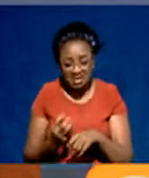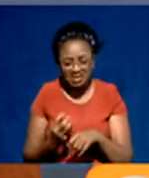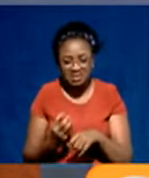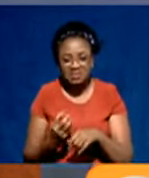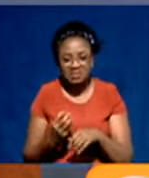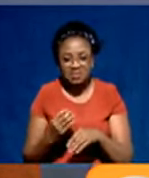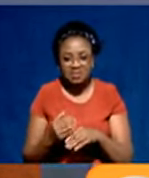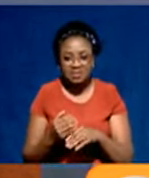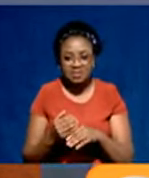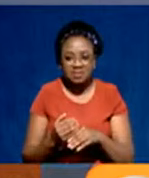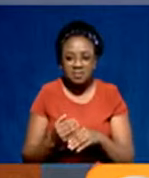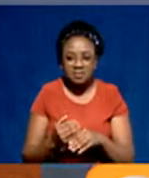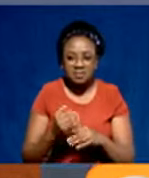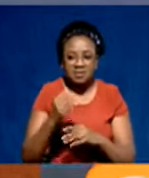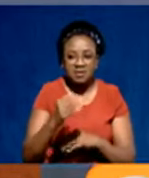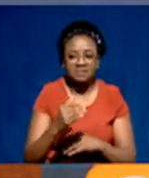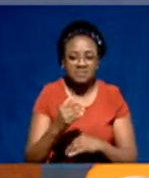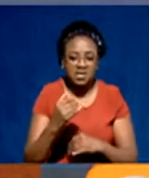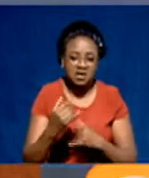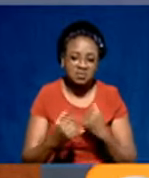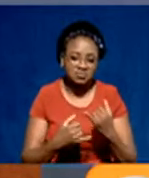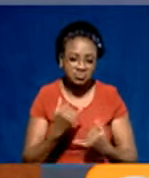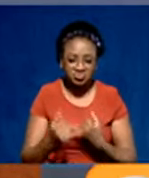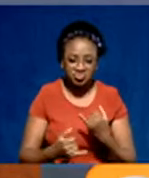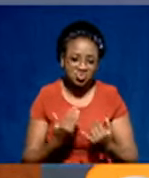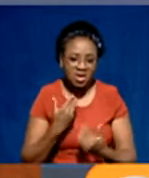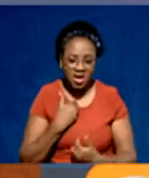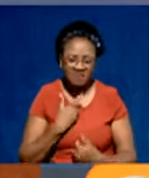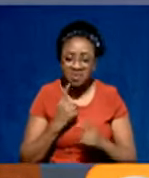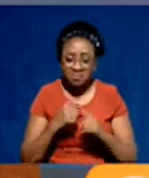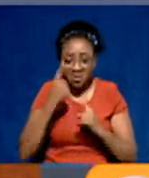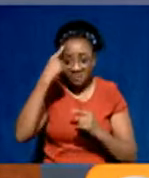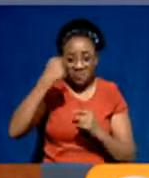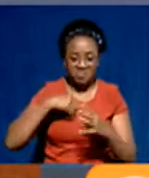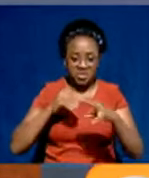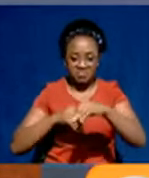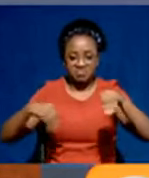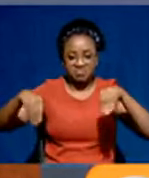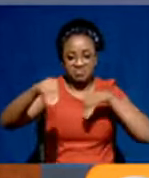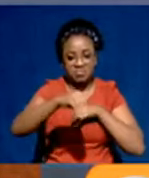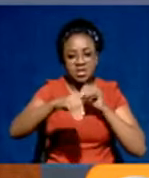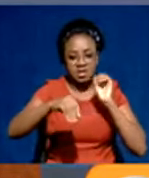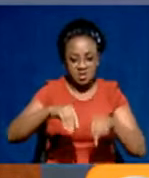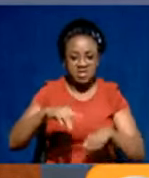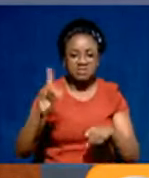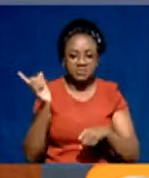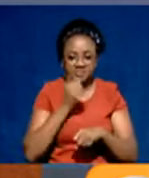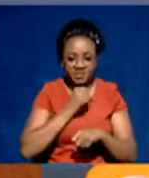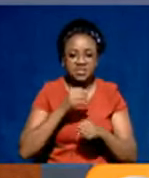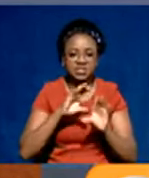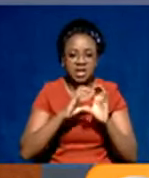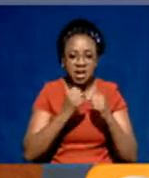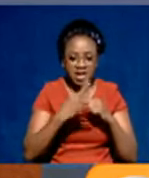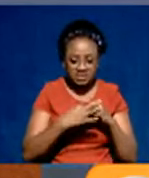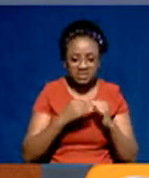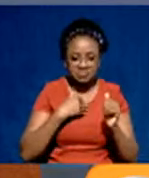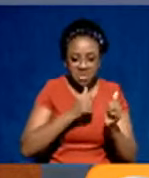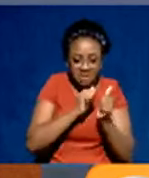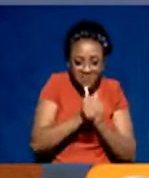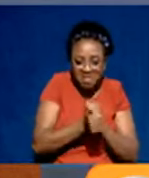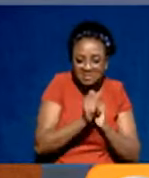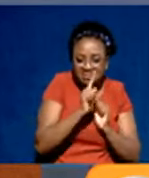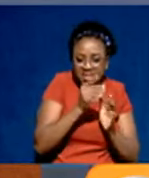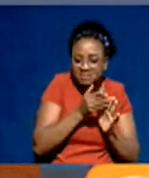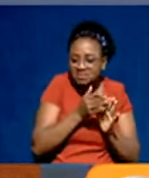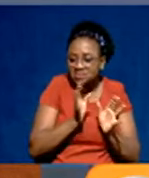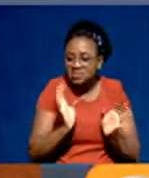joy, sadness then dawned on me. Because, yes, I've finished class 8, I've passed successfully, but how am I